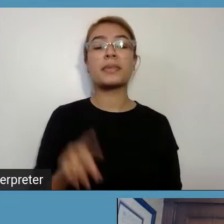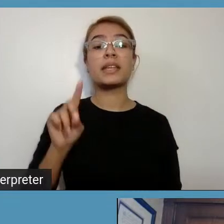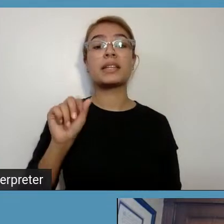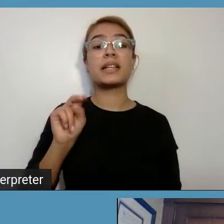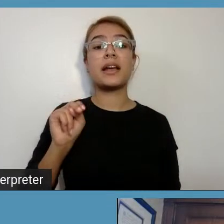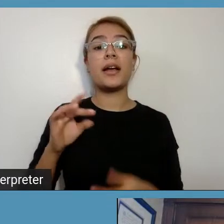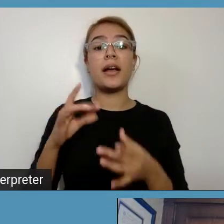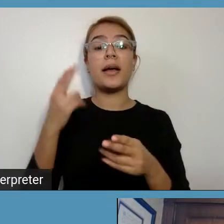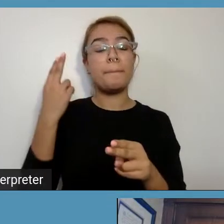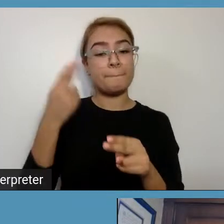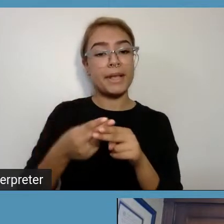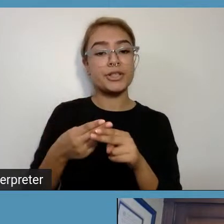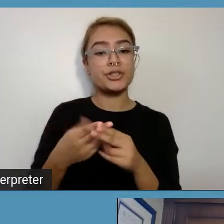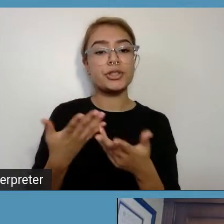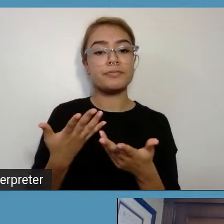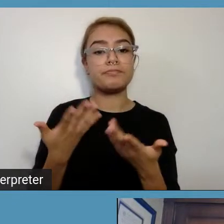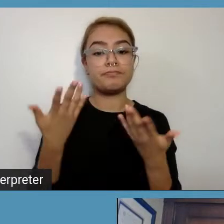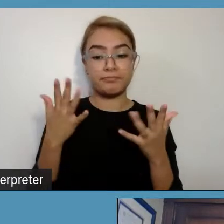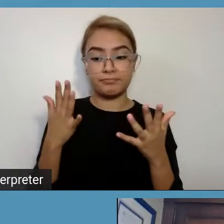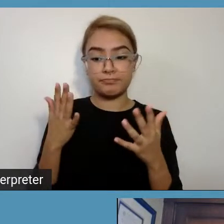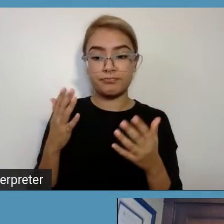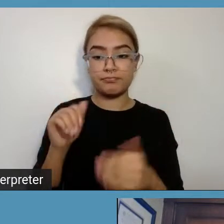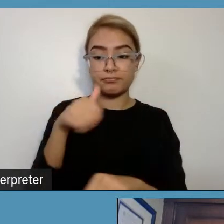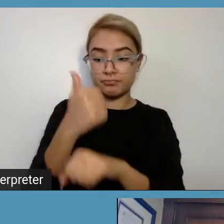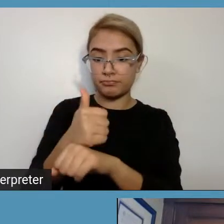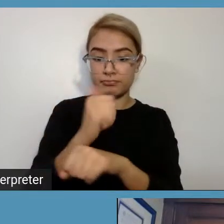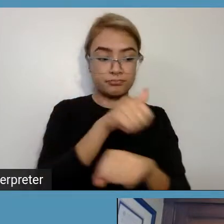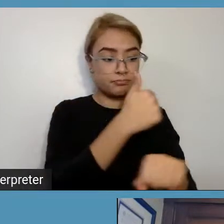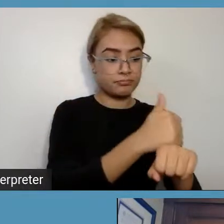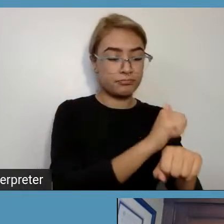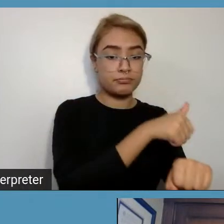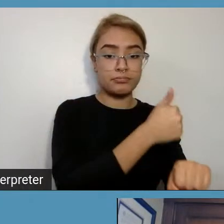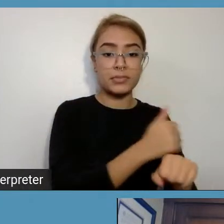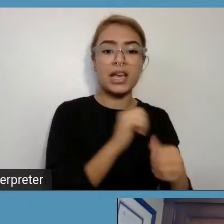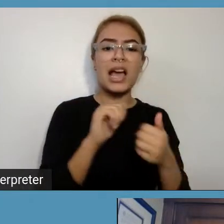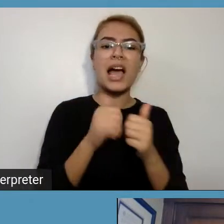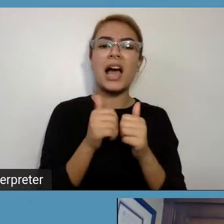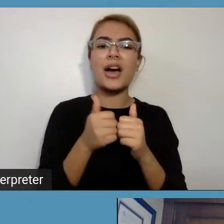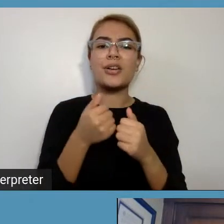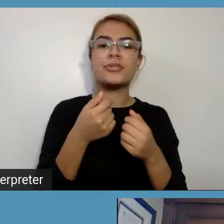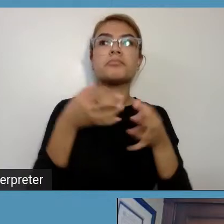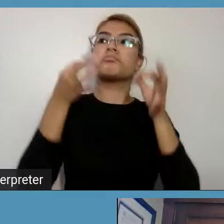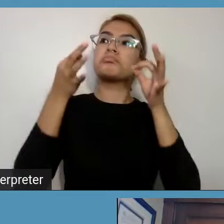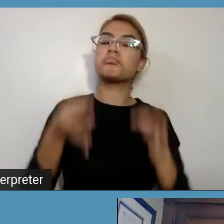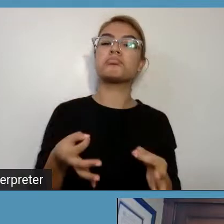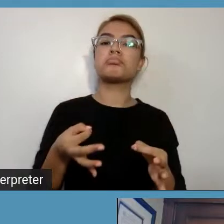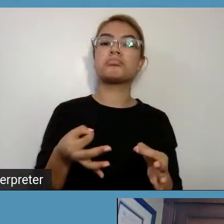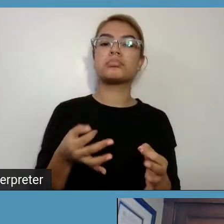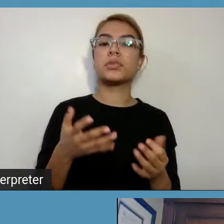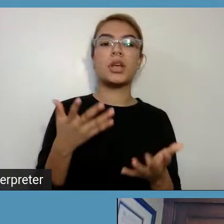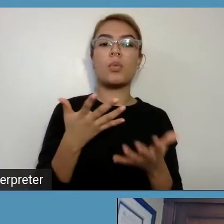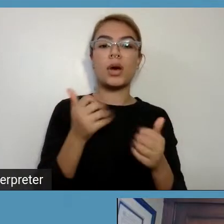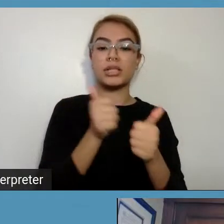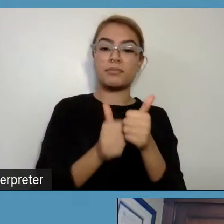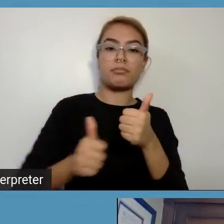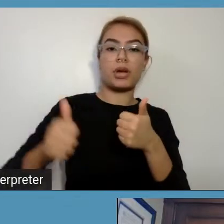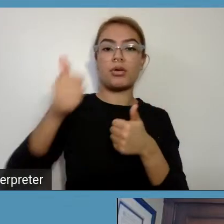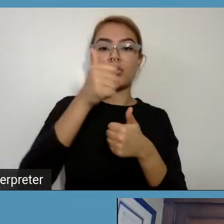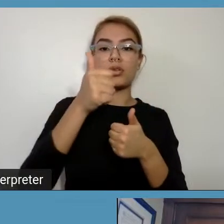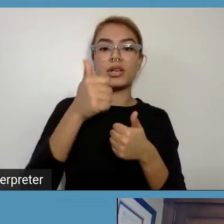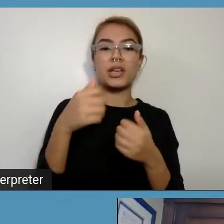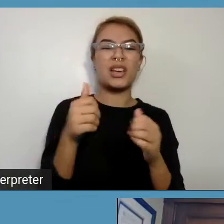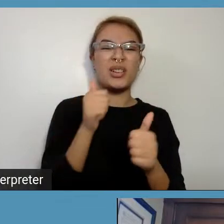these now staged, ready to go to be digitized. How do you actually make the decision of what the priority objects are and